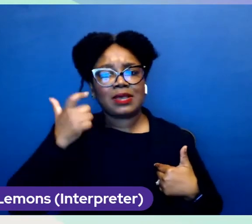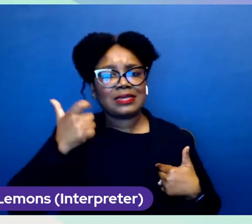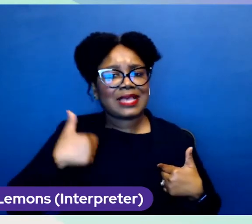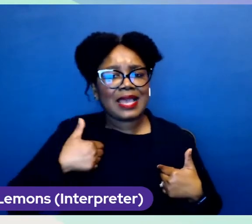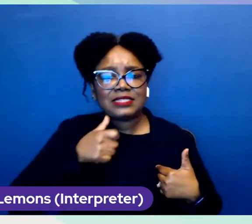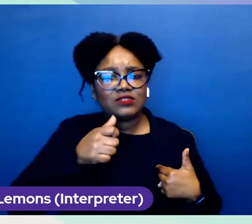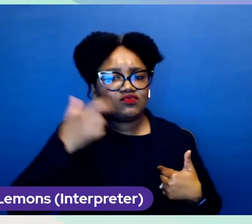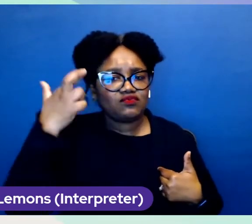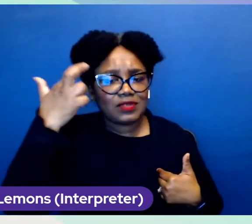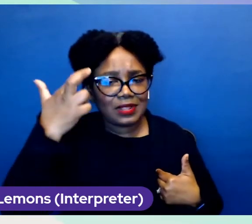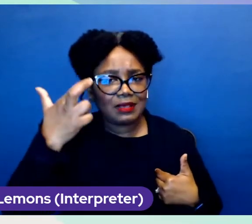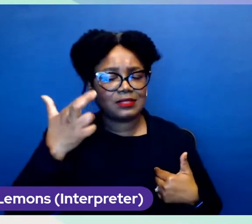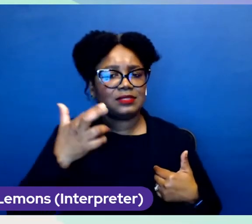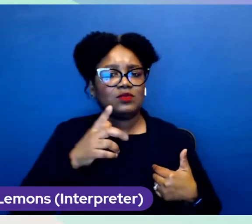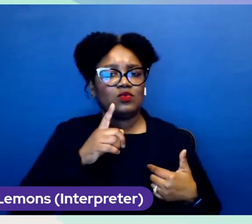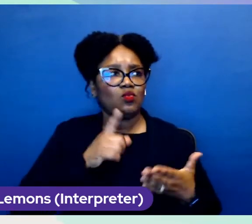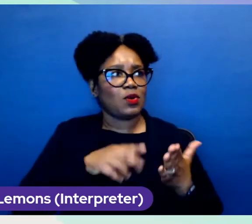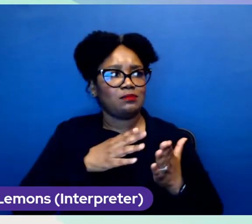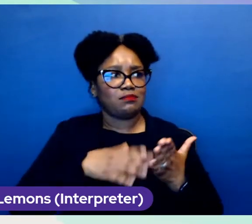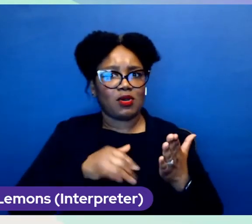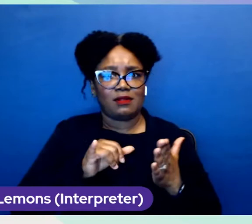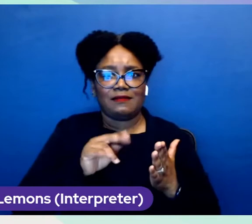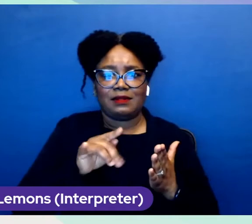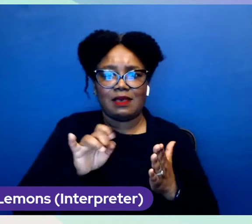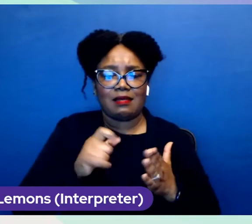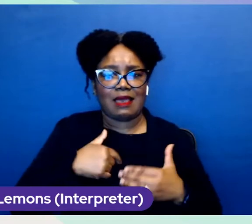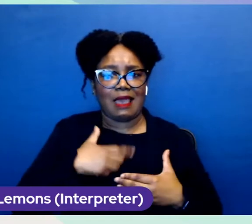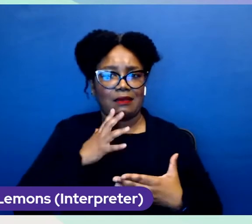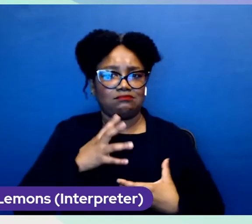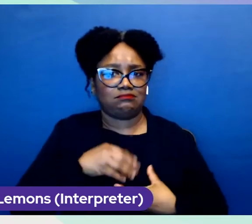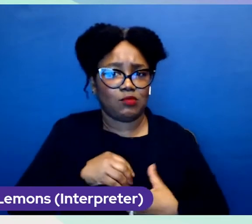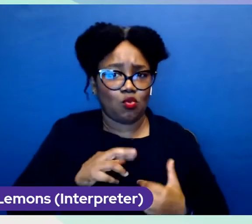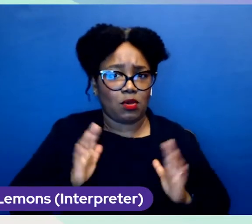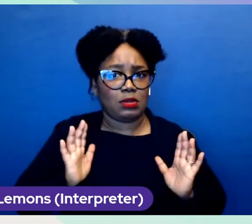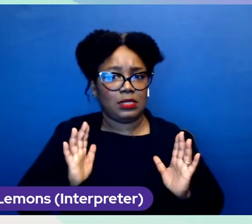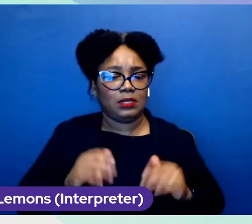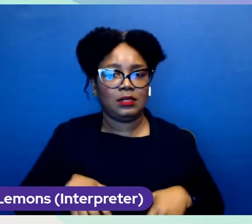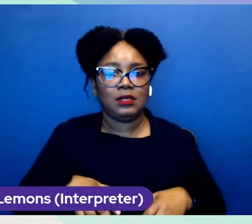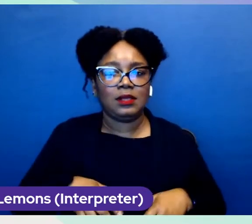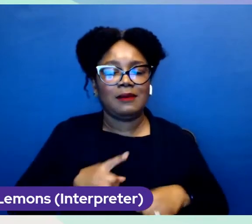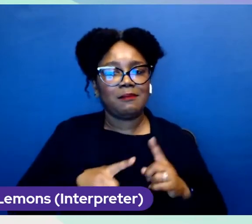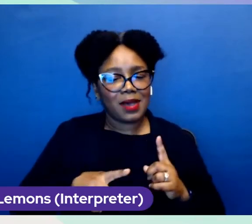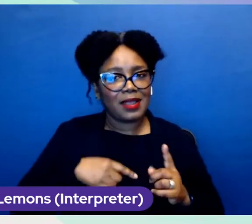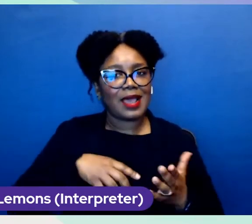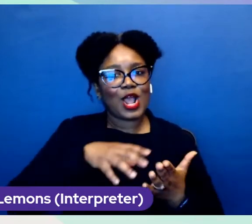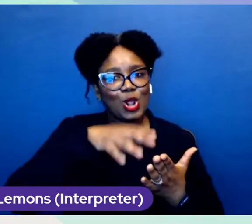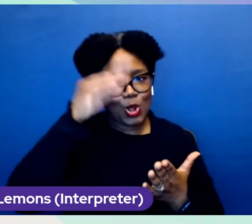having workshops and sessions where, you know, we discussed and learned, you know, what each